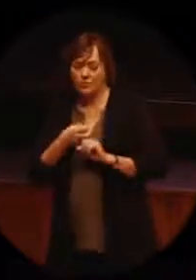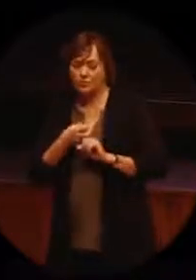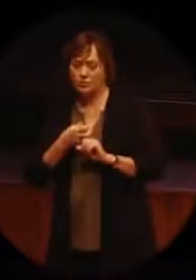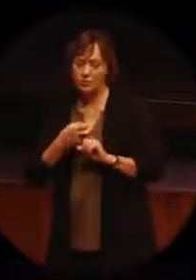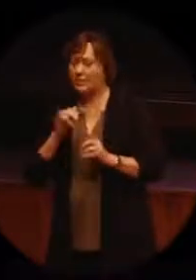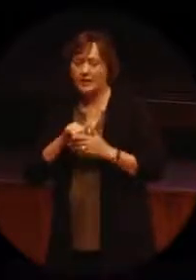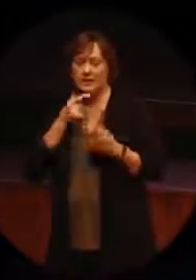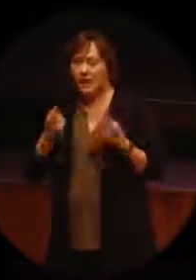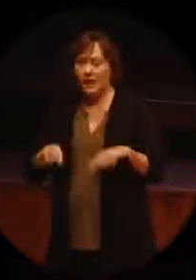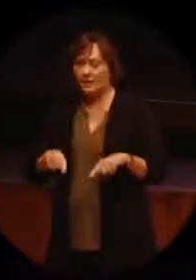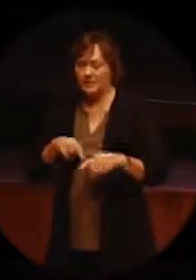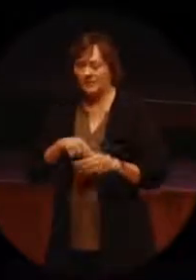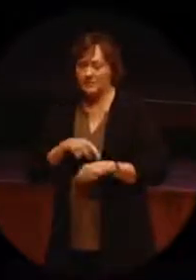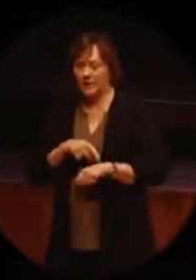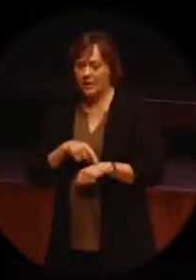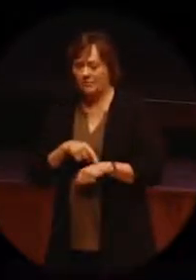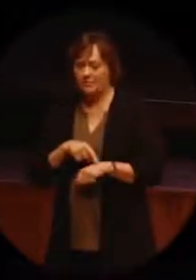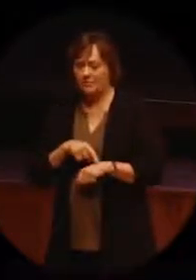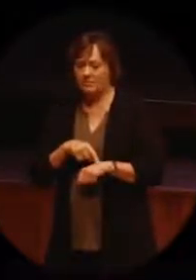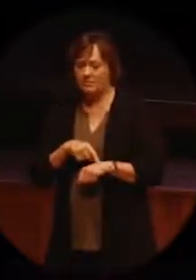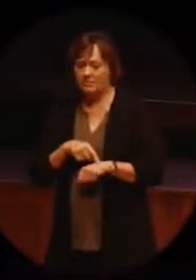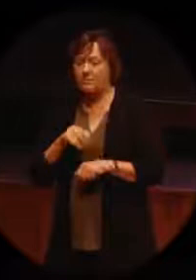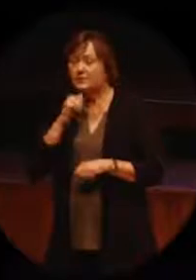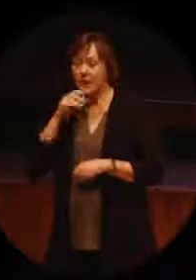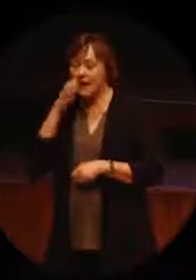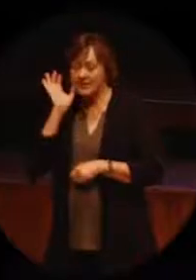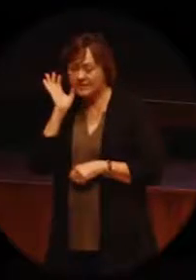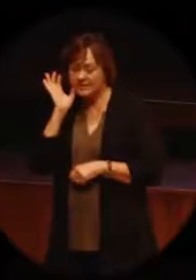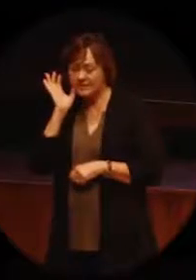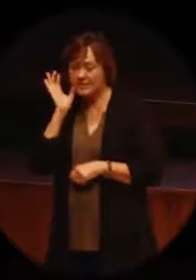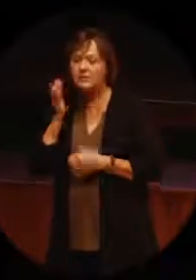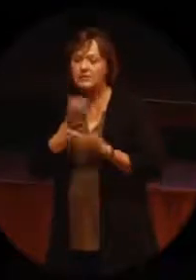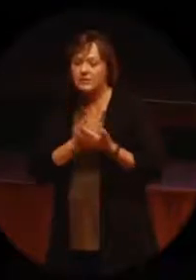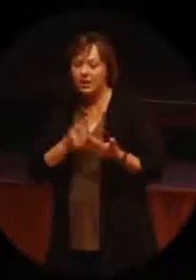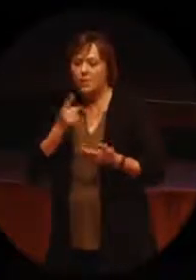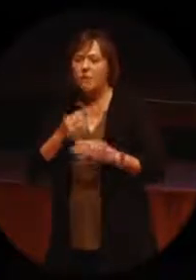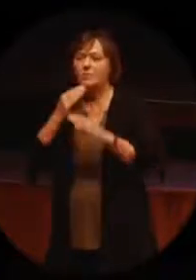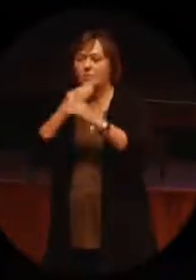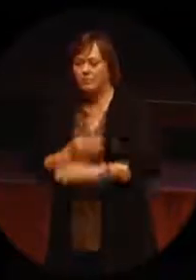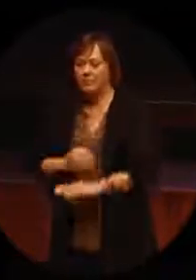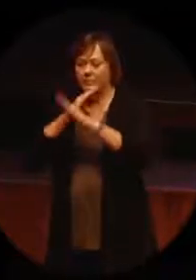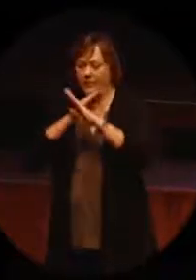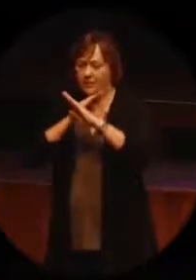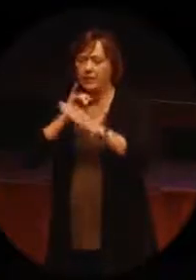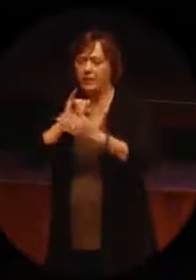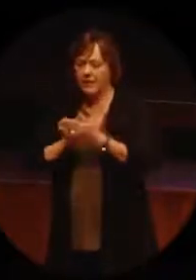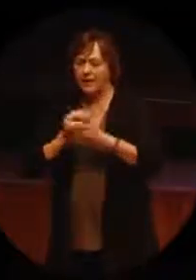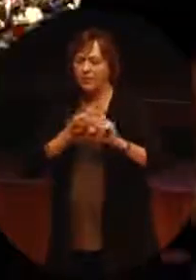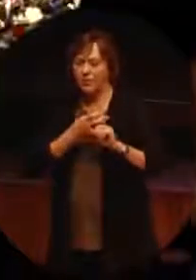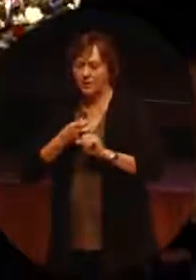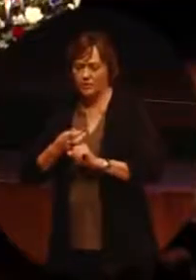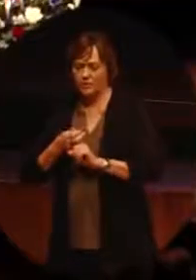rescue. That did not happen this time, and it wasn't an accident. Someone prevented that